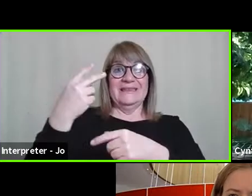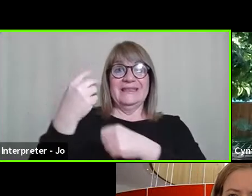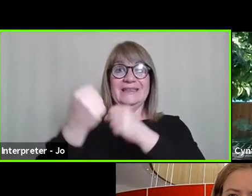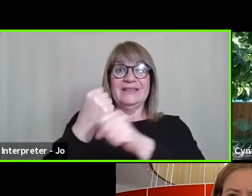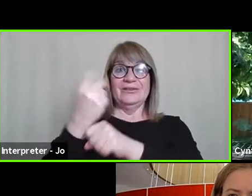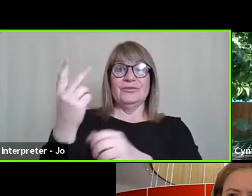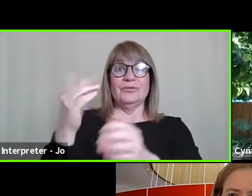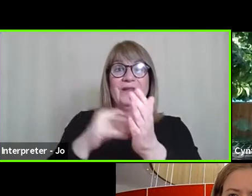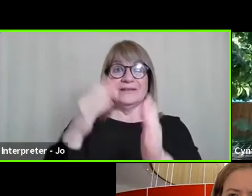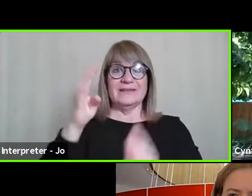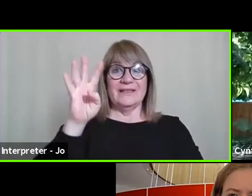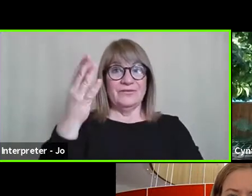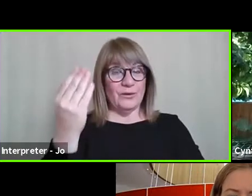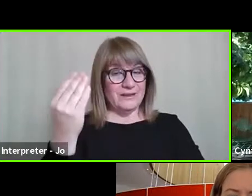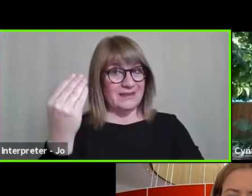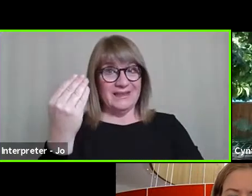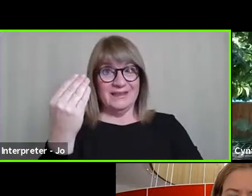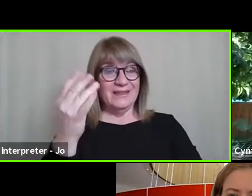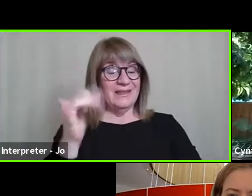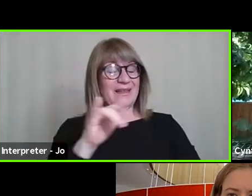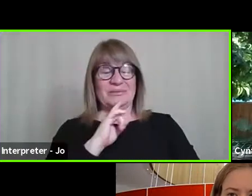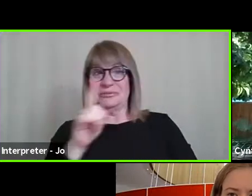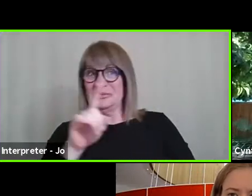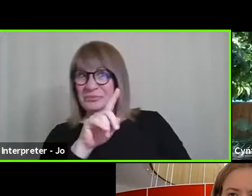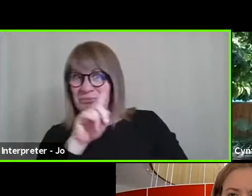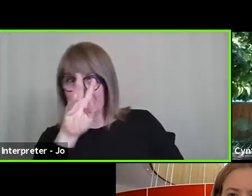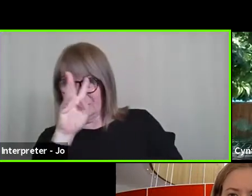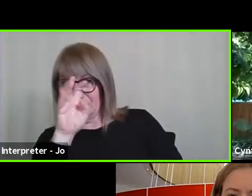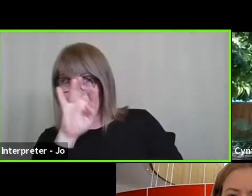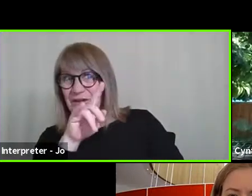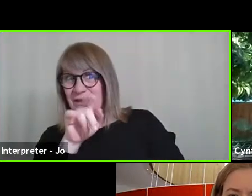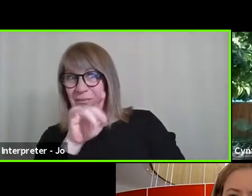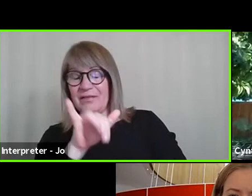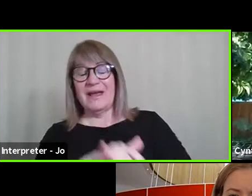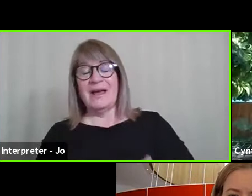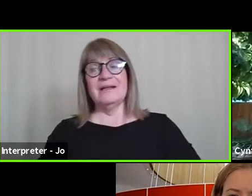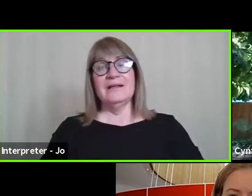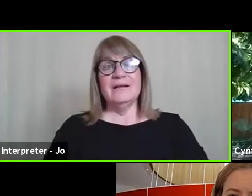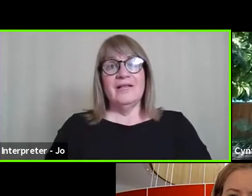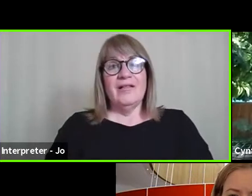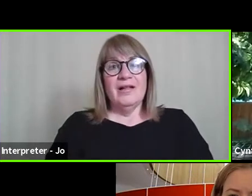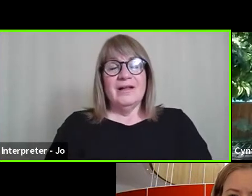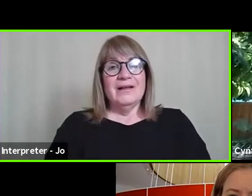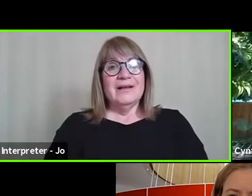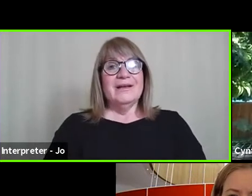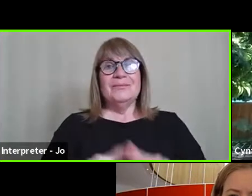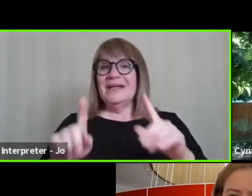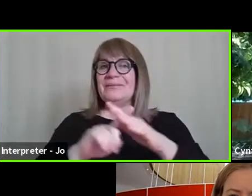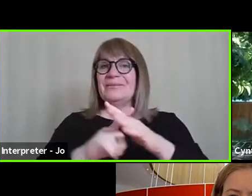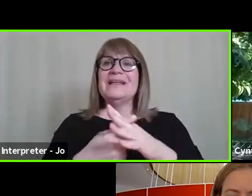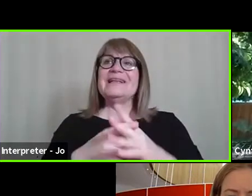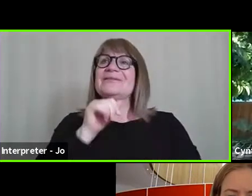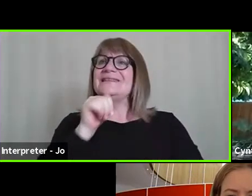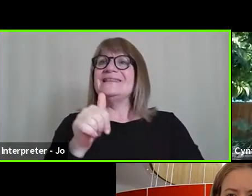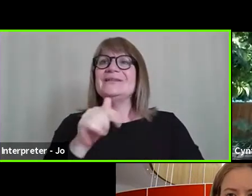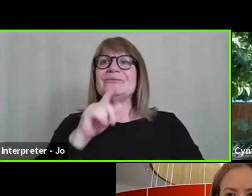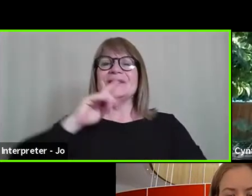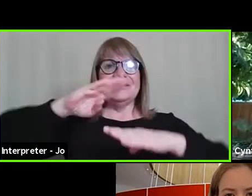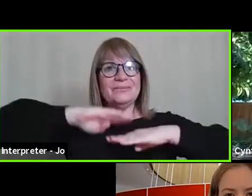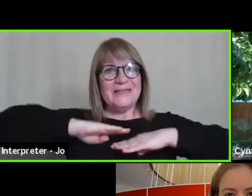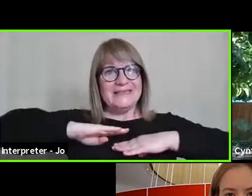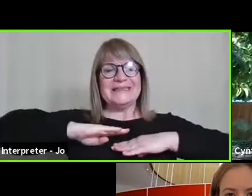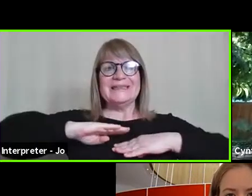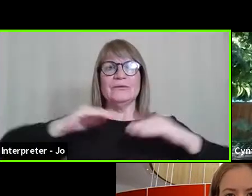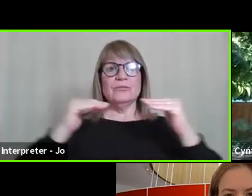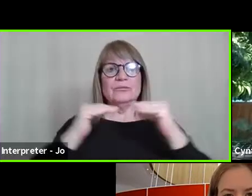data um and uh but that was just the beginning and it really didn't meet what justice was um so while